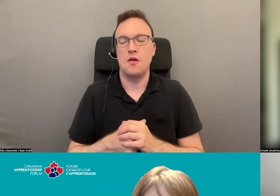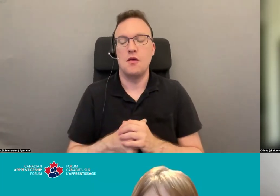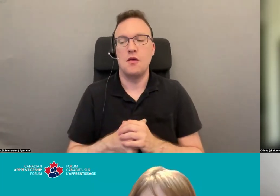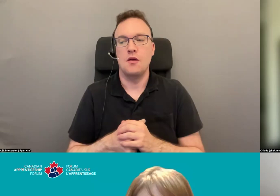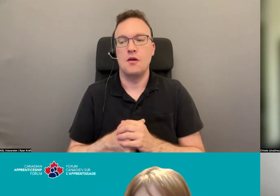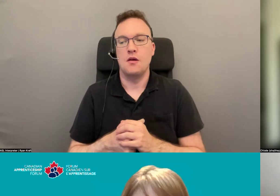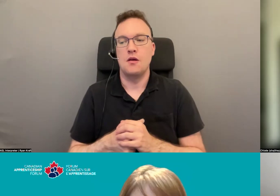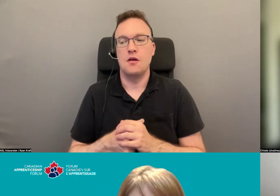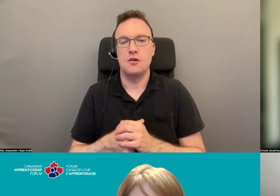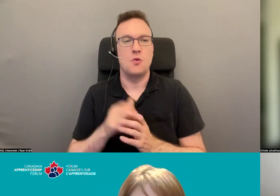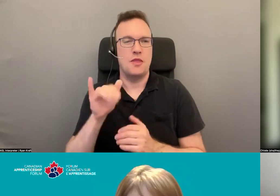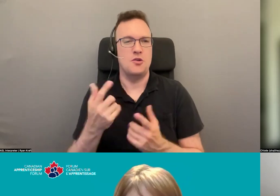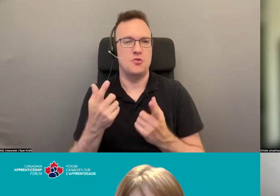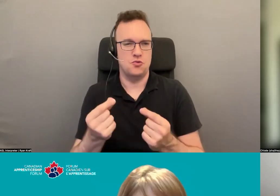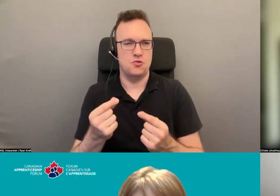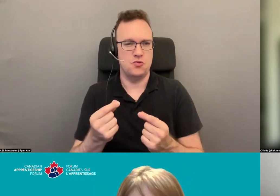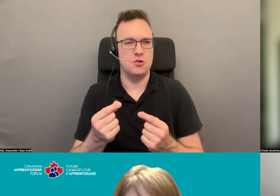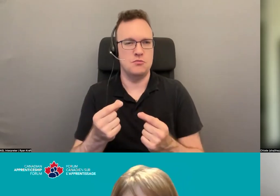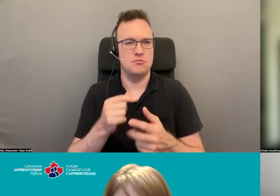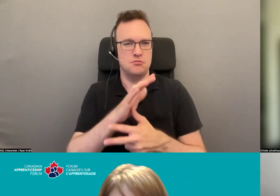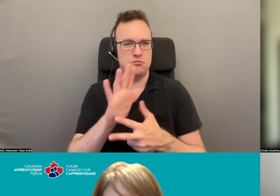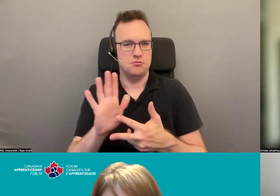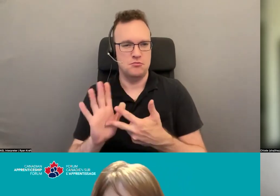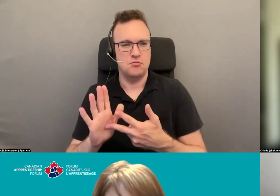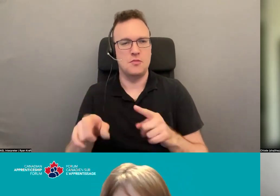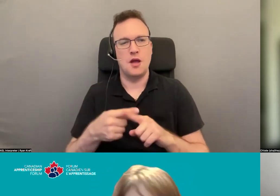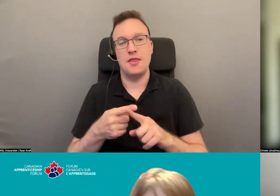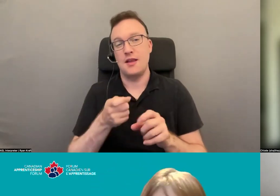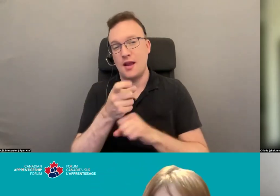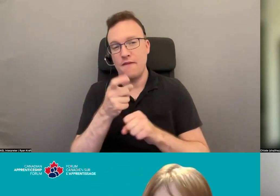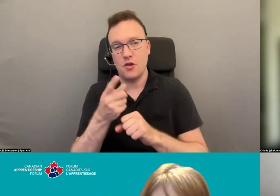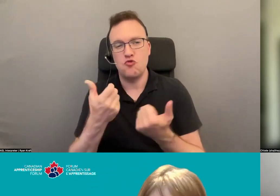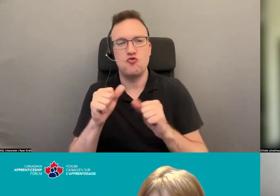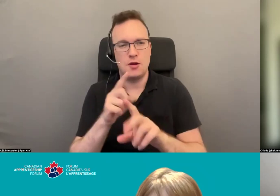So those are the steps that we're going to take, and then we're going to do a little each year.